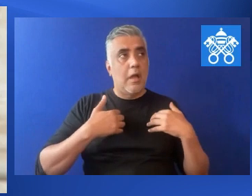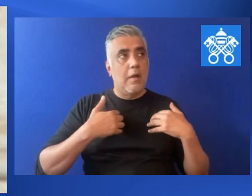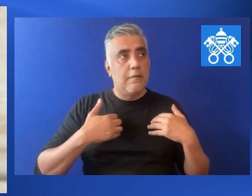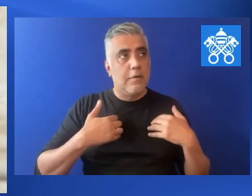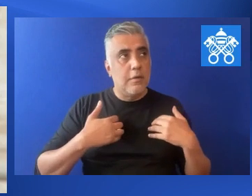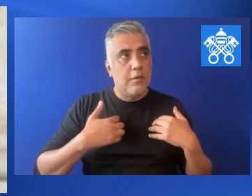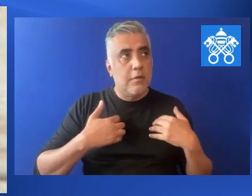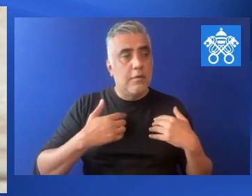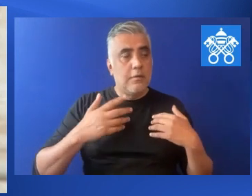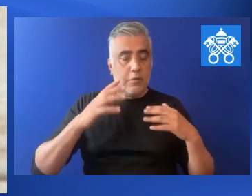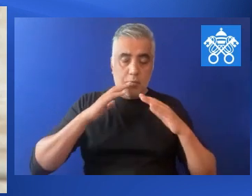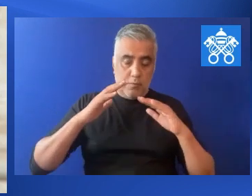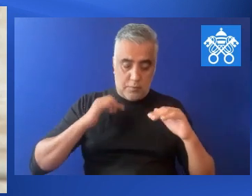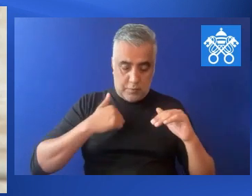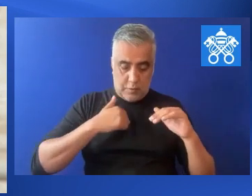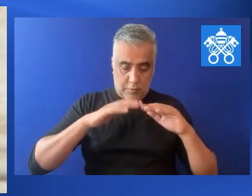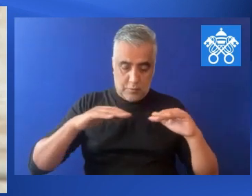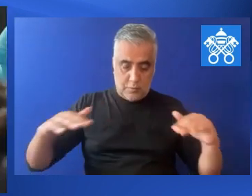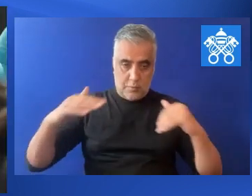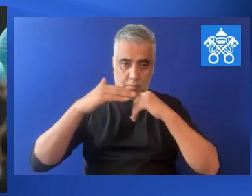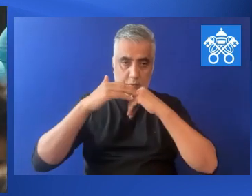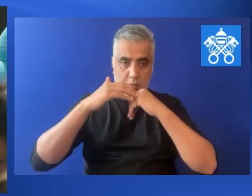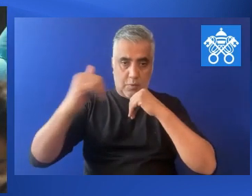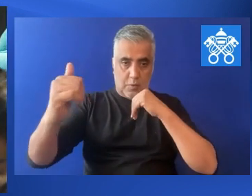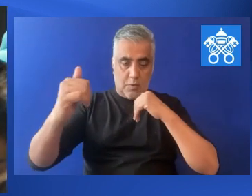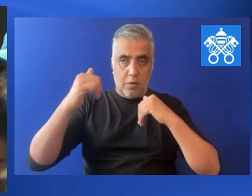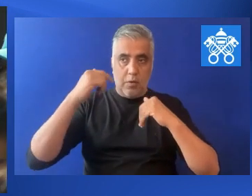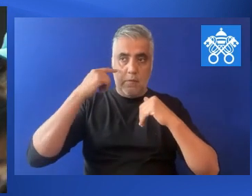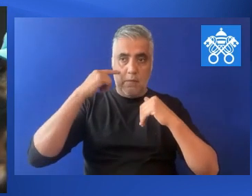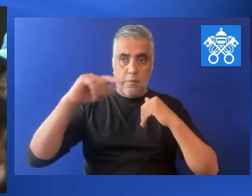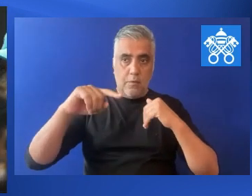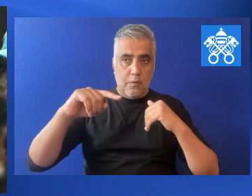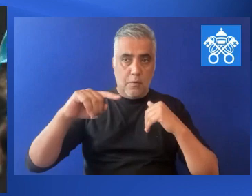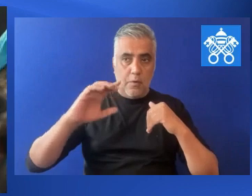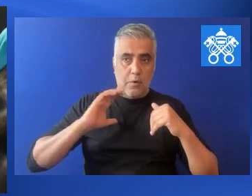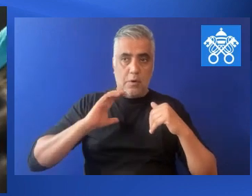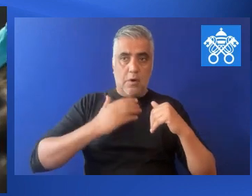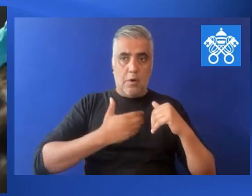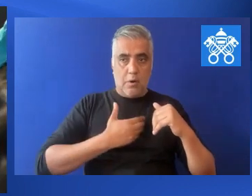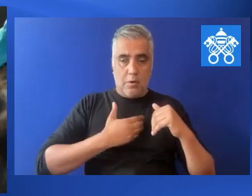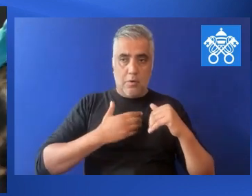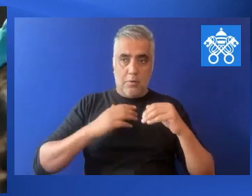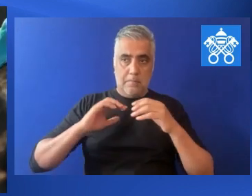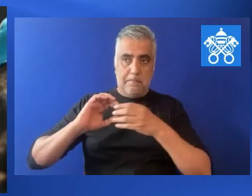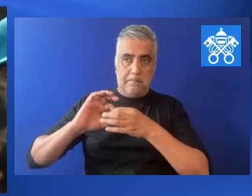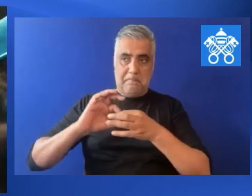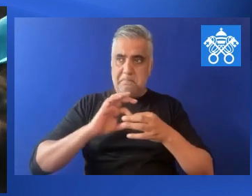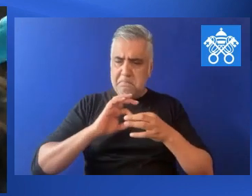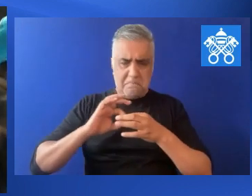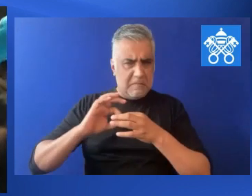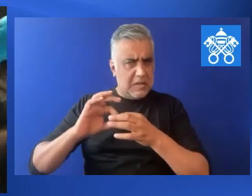Scottish immigrants, Mary discerned the great need for schooling among the children of the poverty-stricken